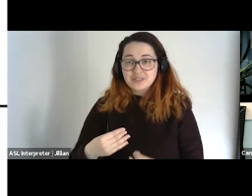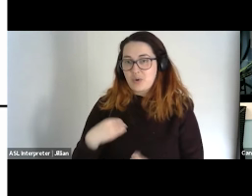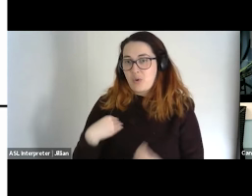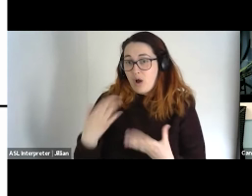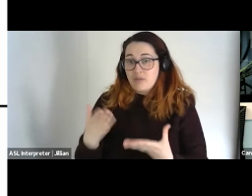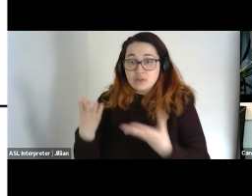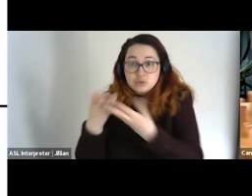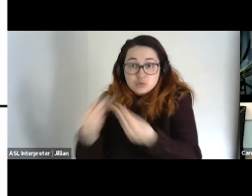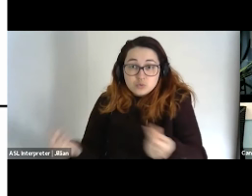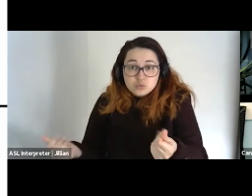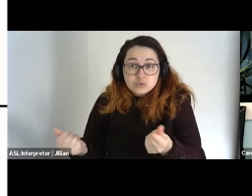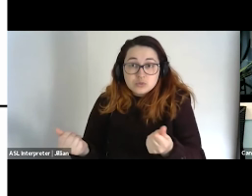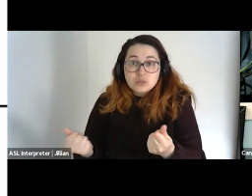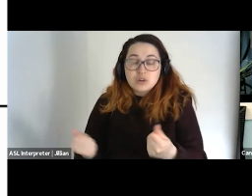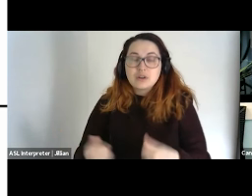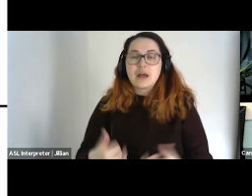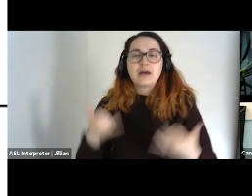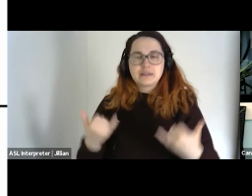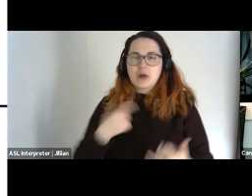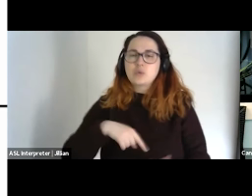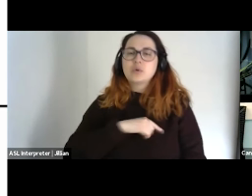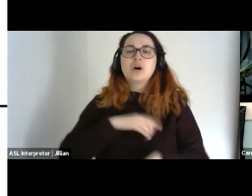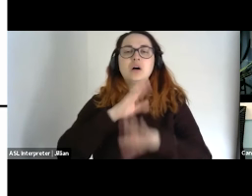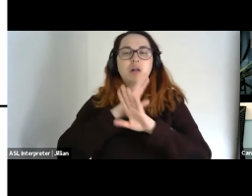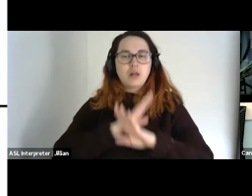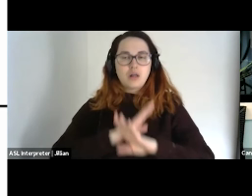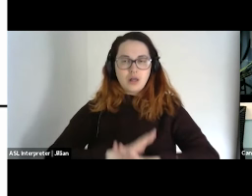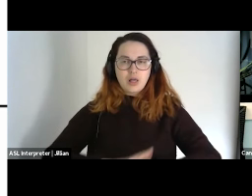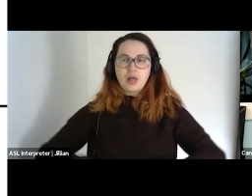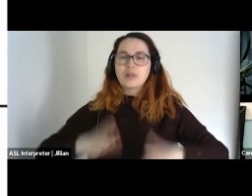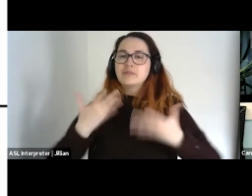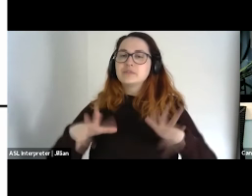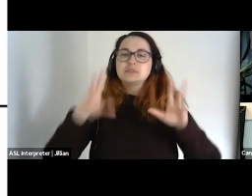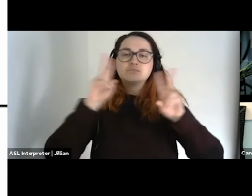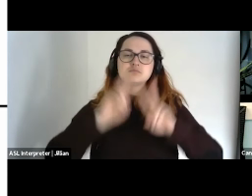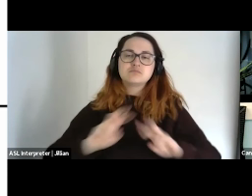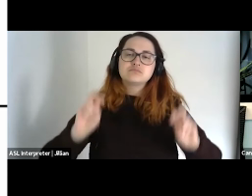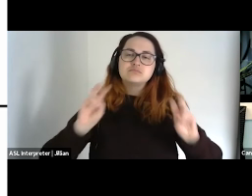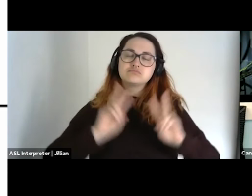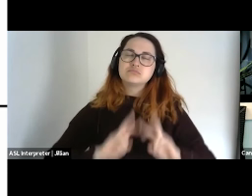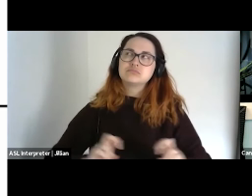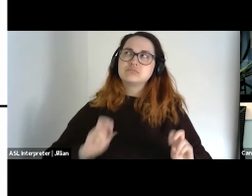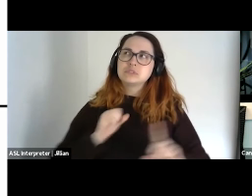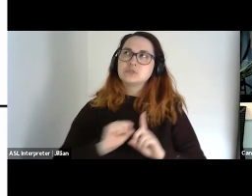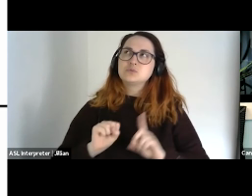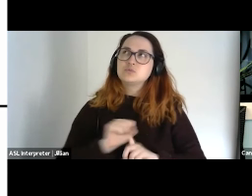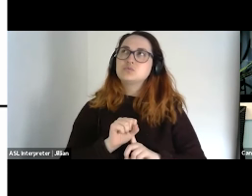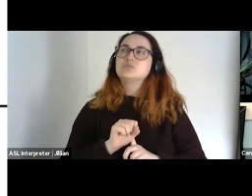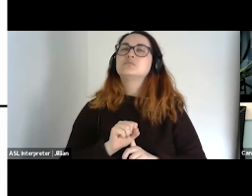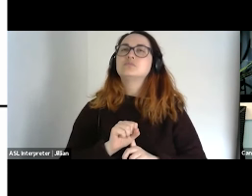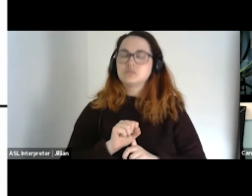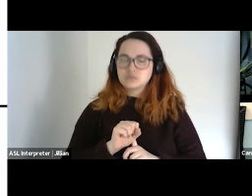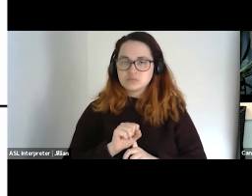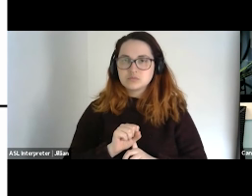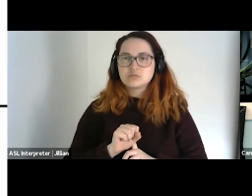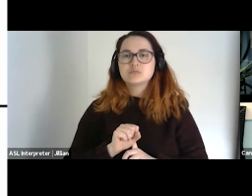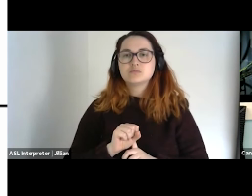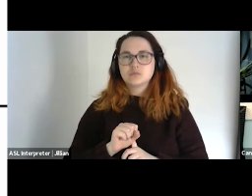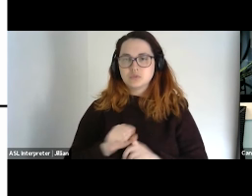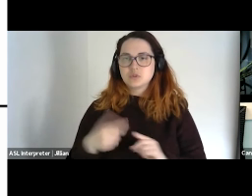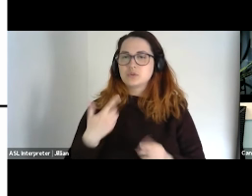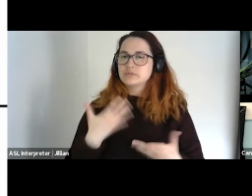Now that we're all calm and we've unpacked everything and we've taken the time on making this